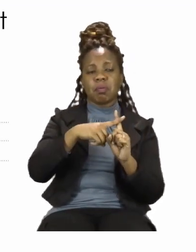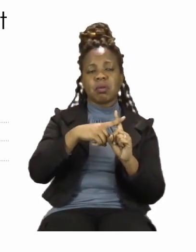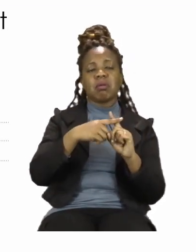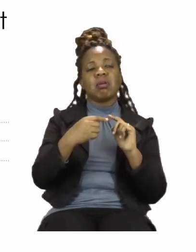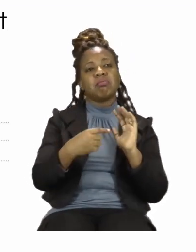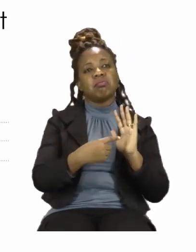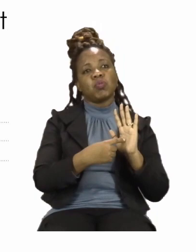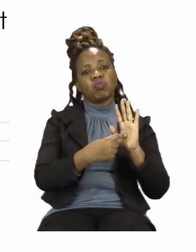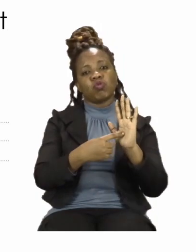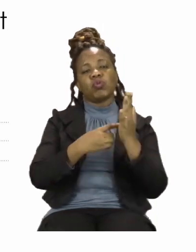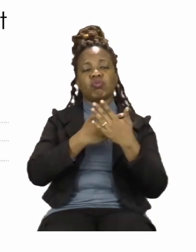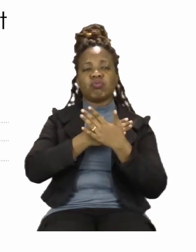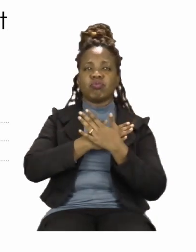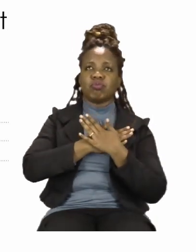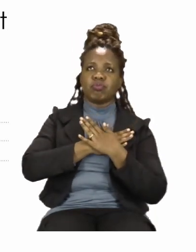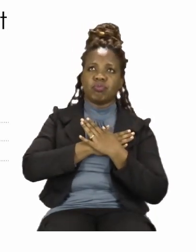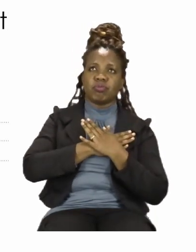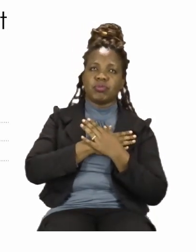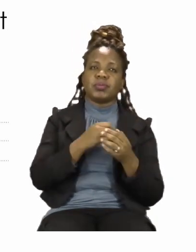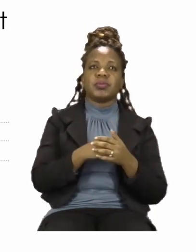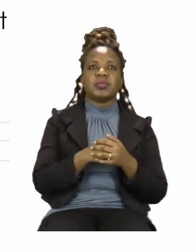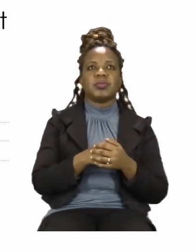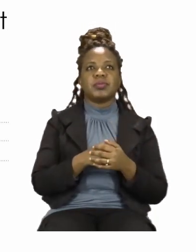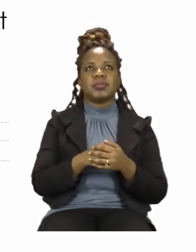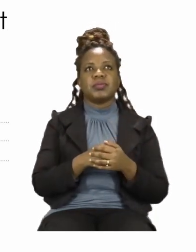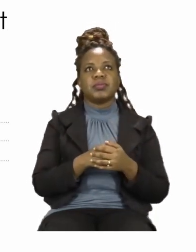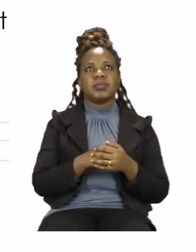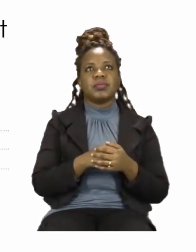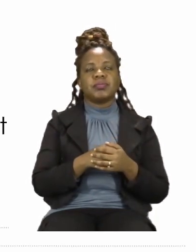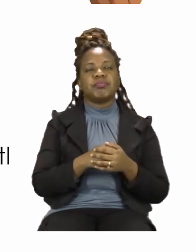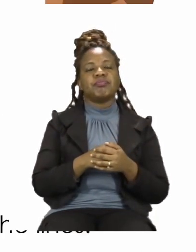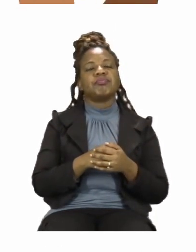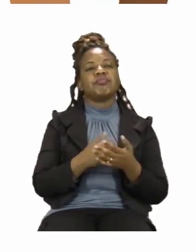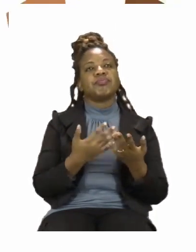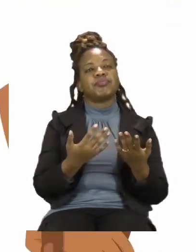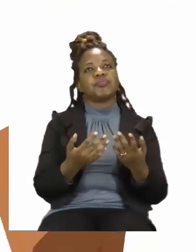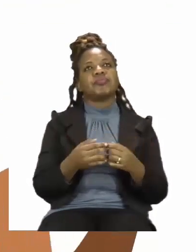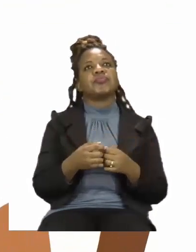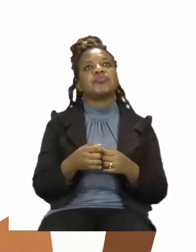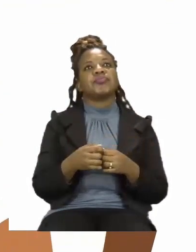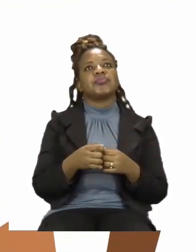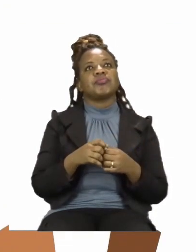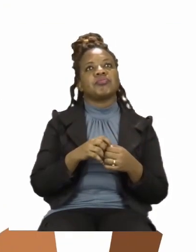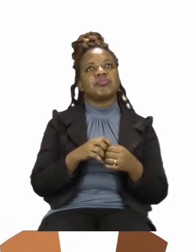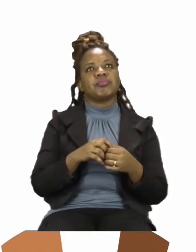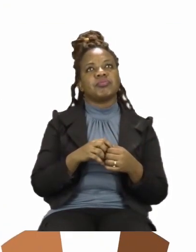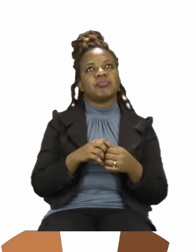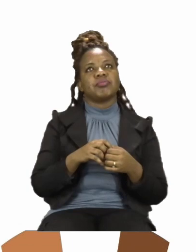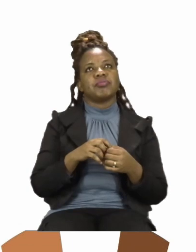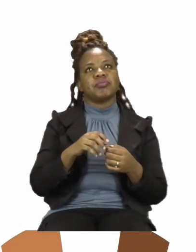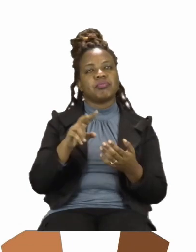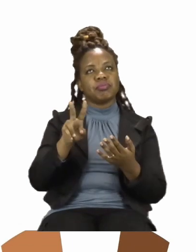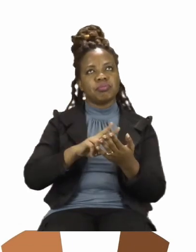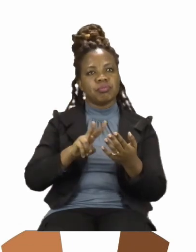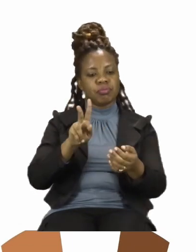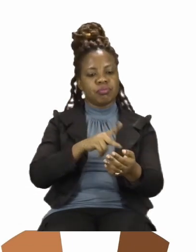Now that we are done with that one, let's try and read our poem again so that we understand one more time.